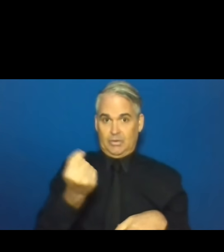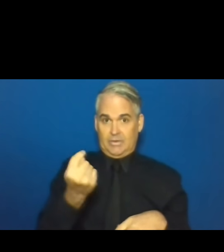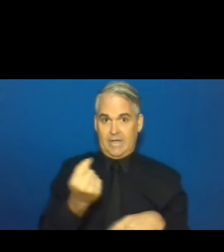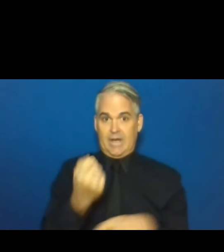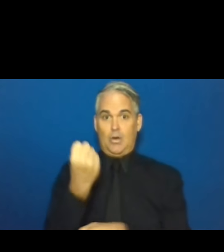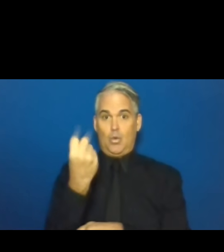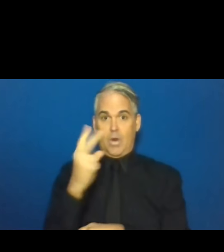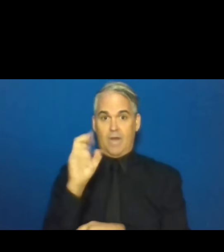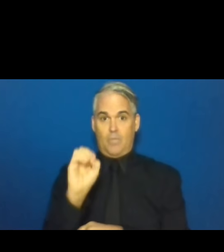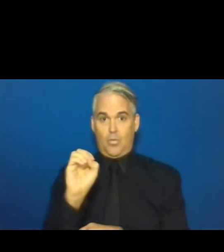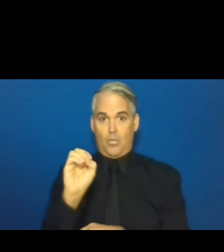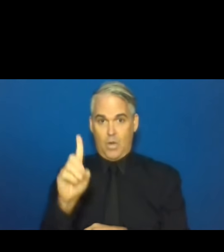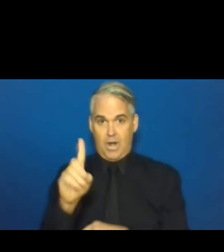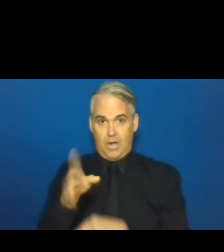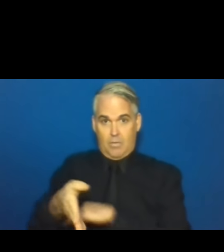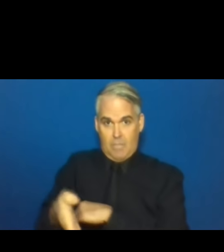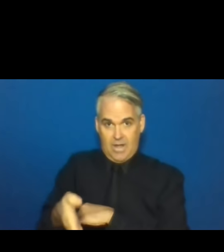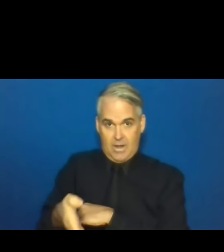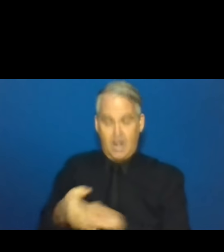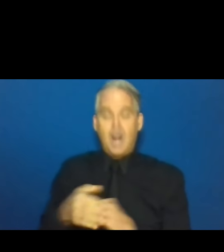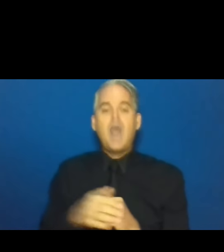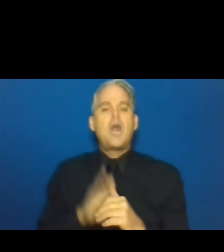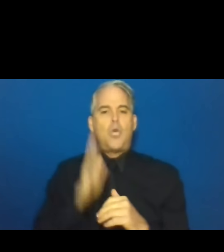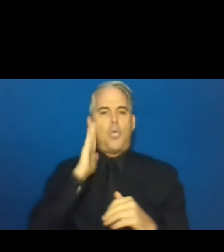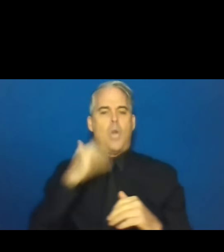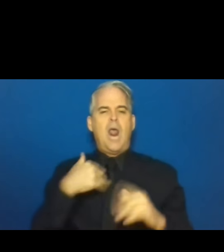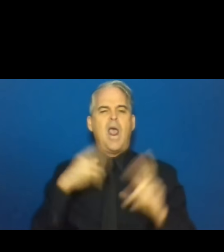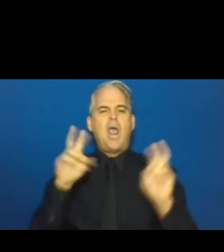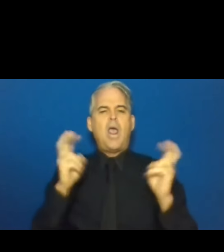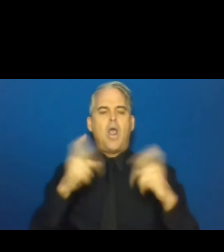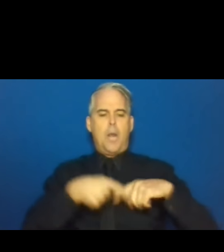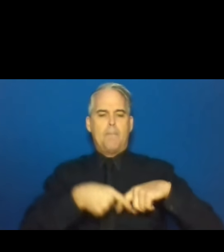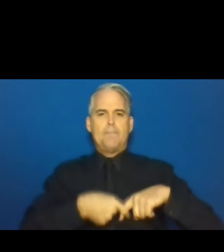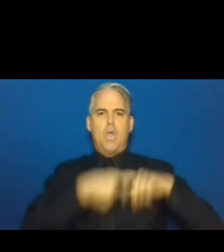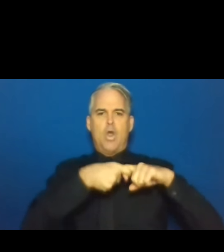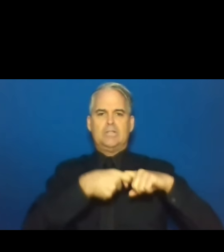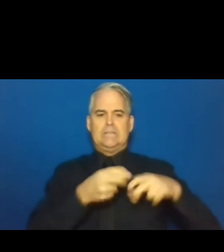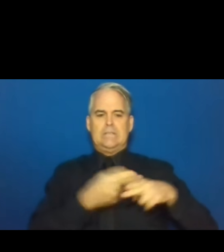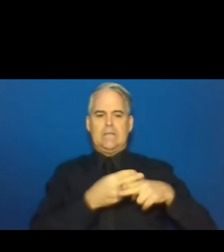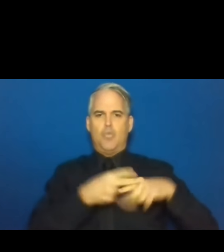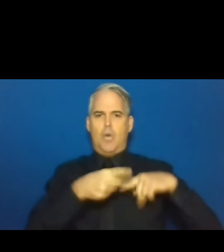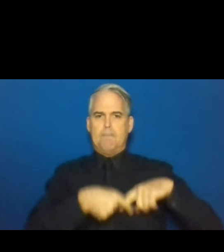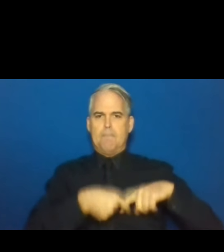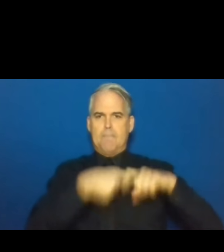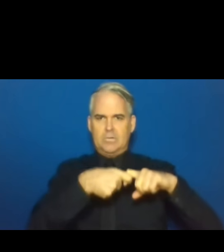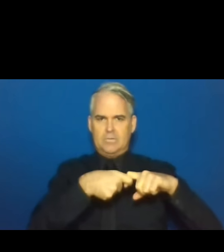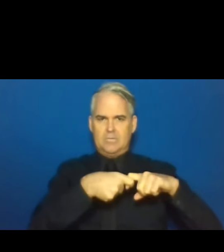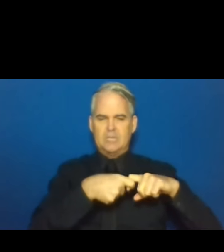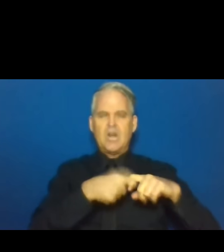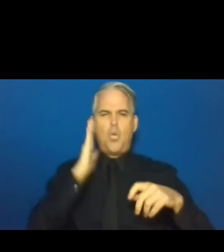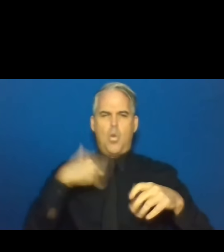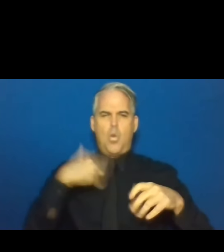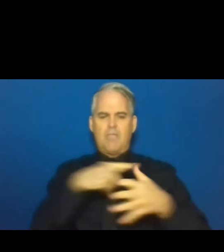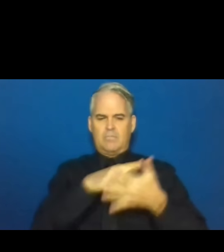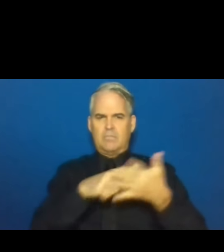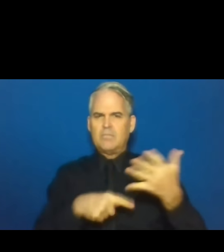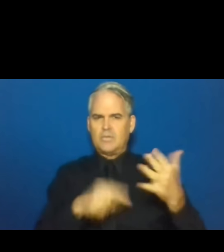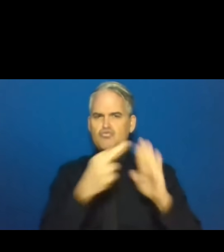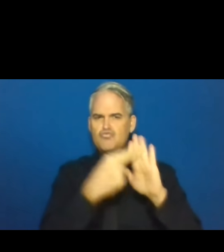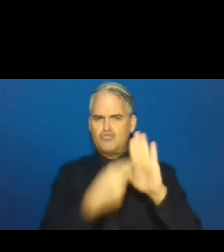Nevada will be operating under a statewide pause with the following conditions in place. We will keep